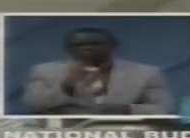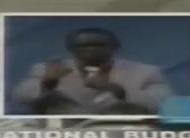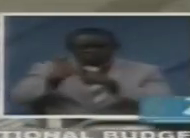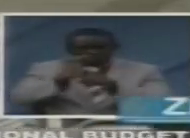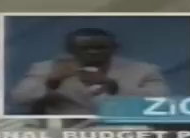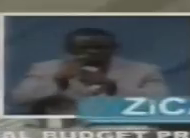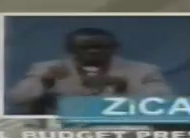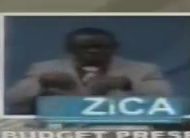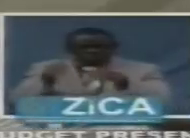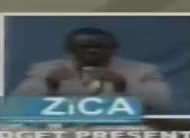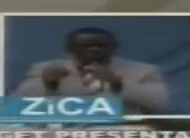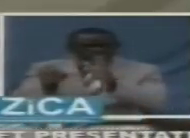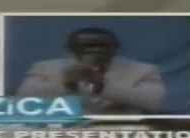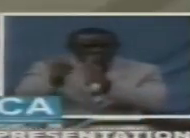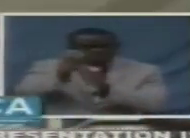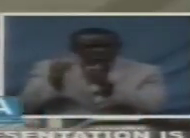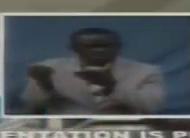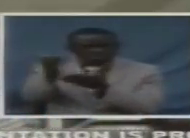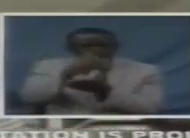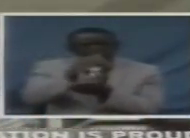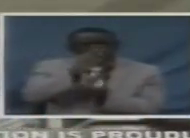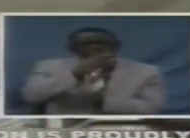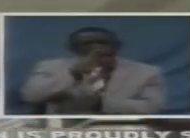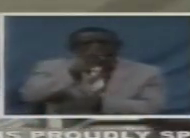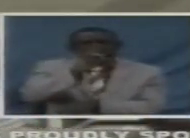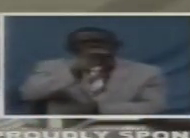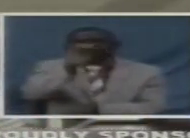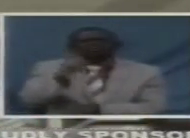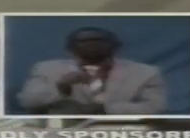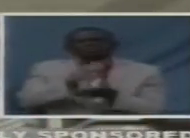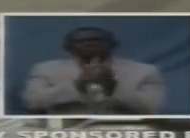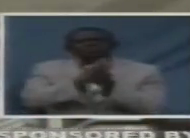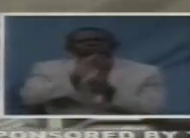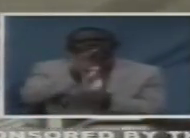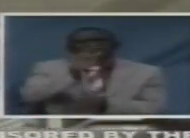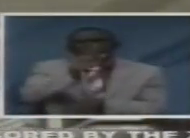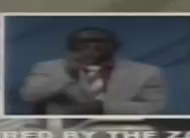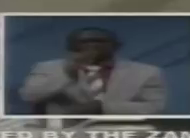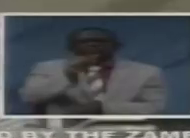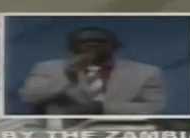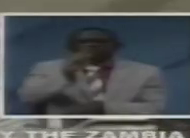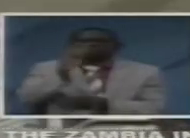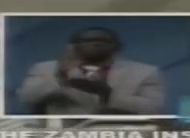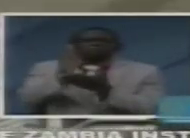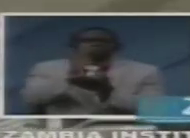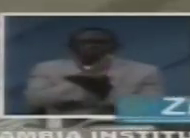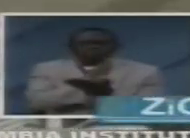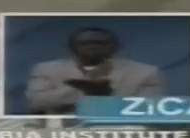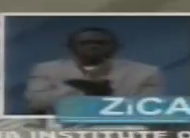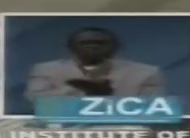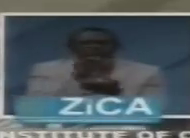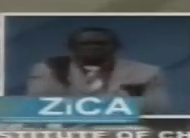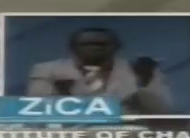by 38% at $2.9 billion from $2.1 billion in the corresponding period last